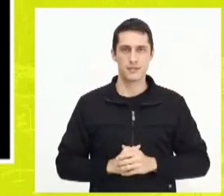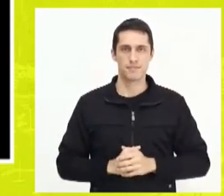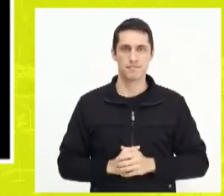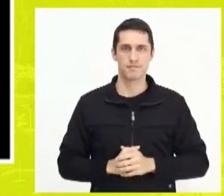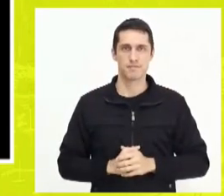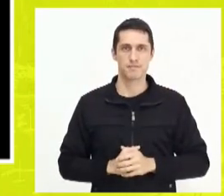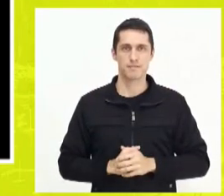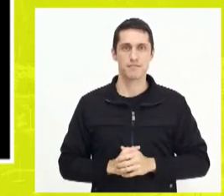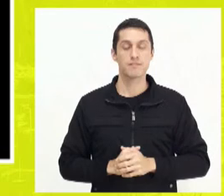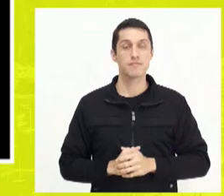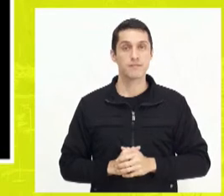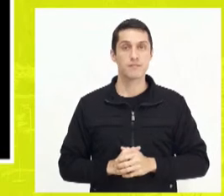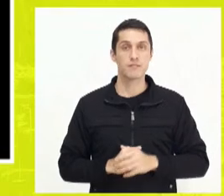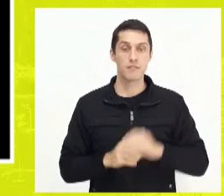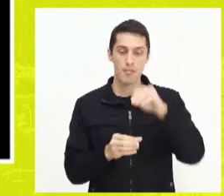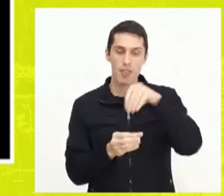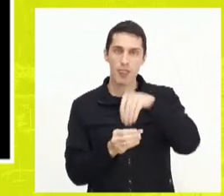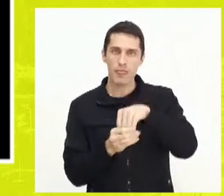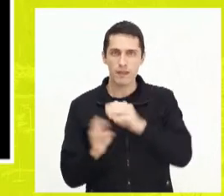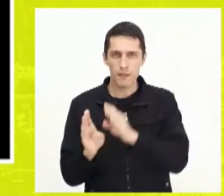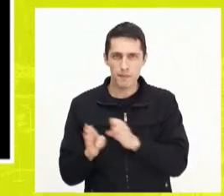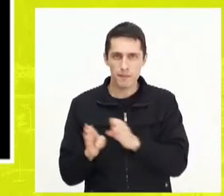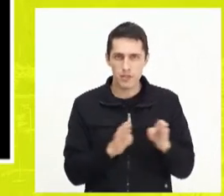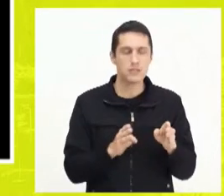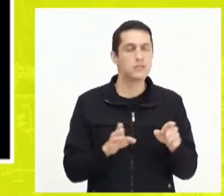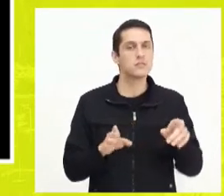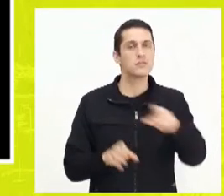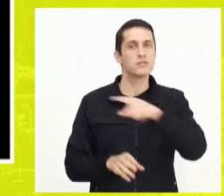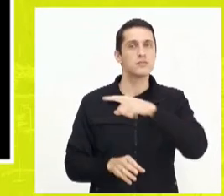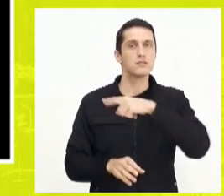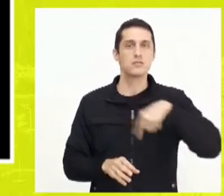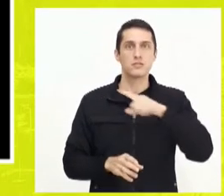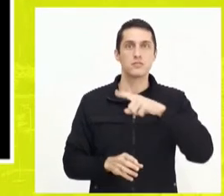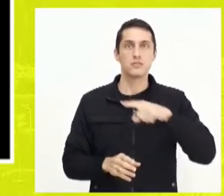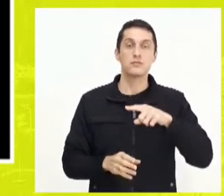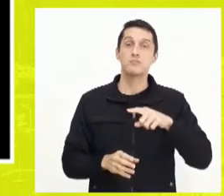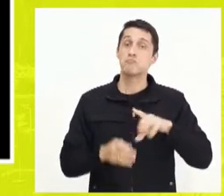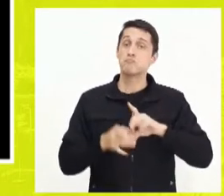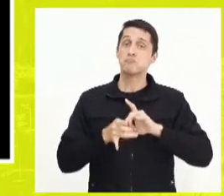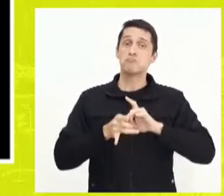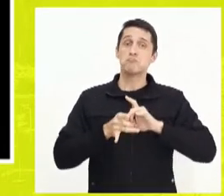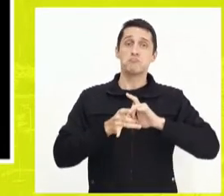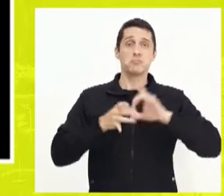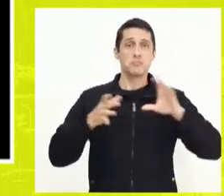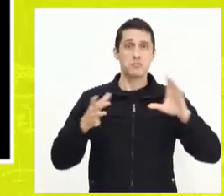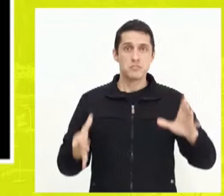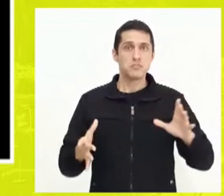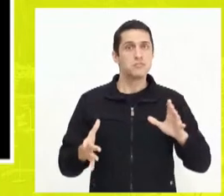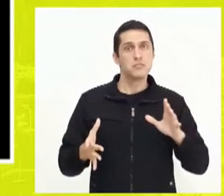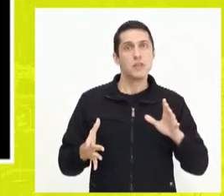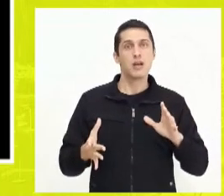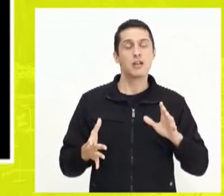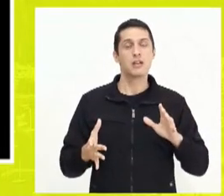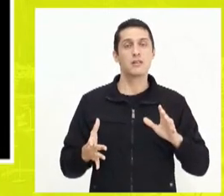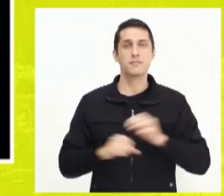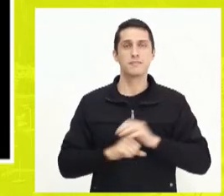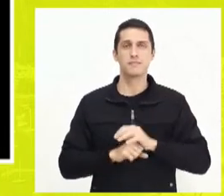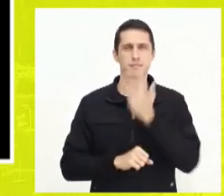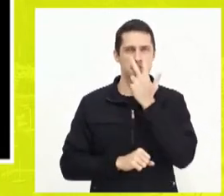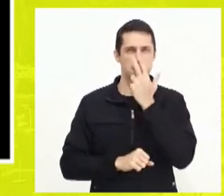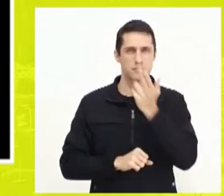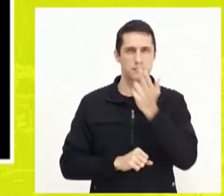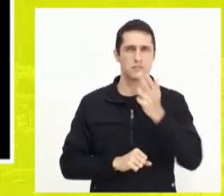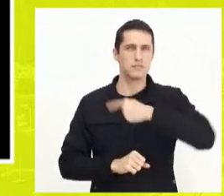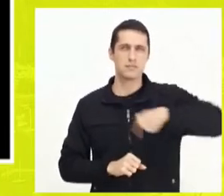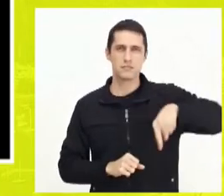status and ins within this new process we are available